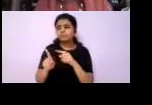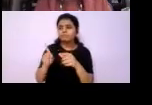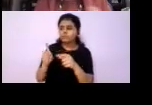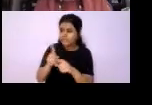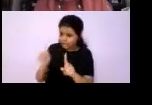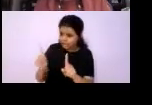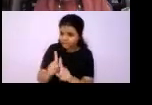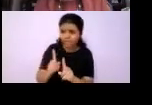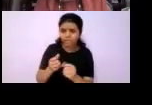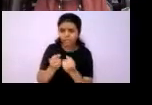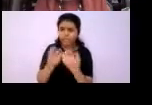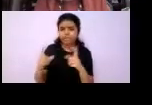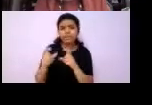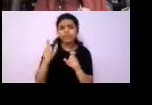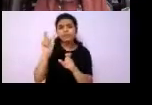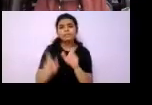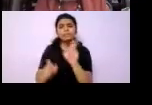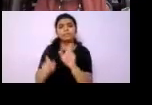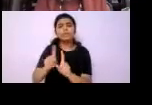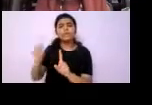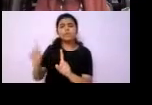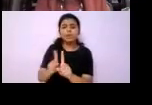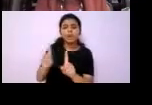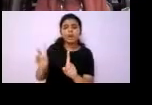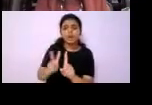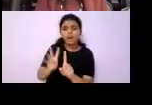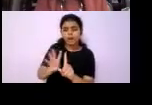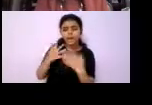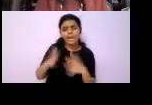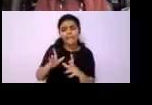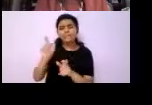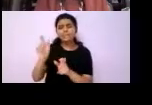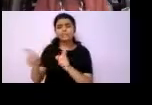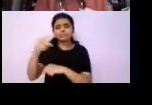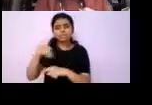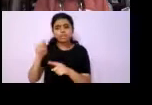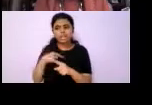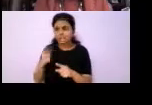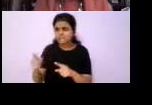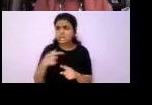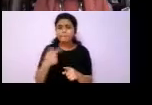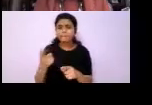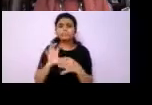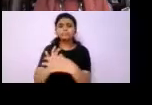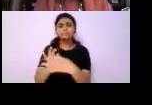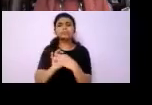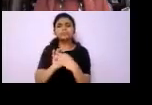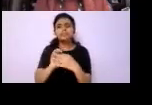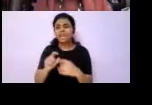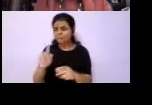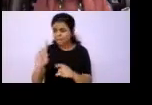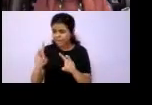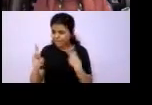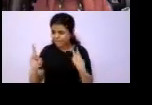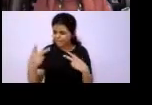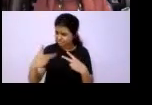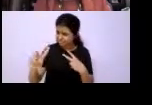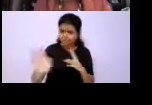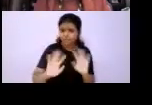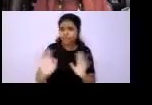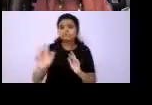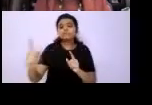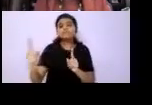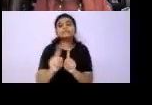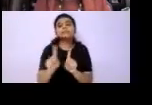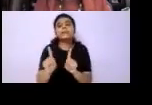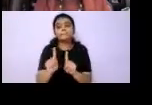take another's cares as ours. While the vulnerabilities of the dependent in a relation